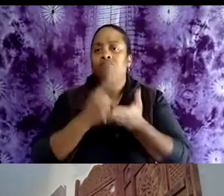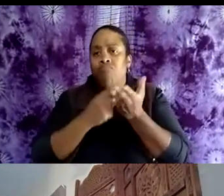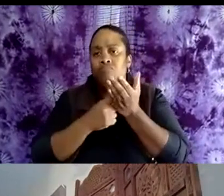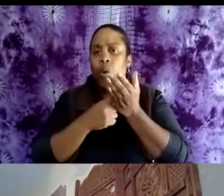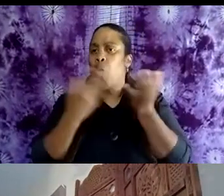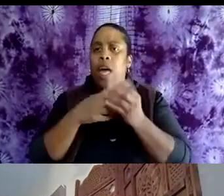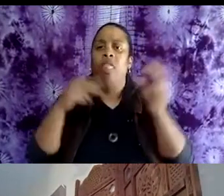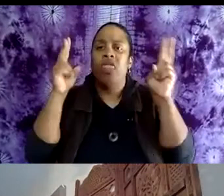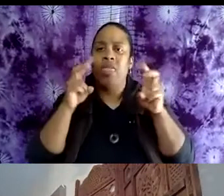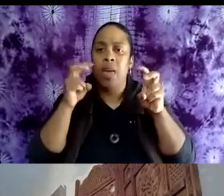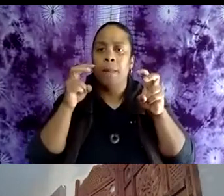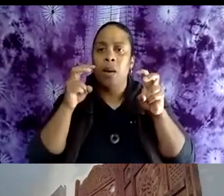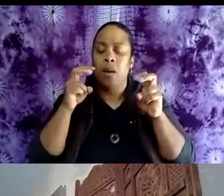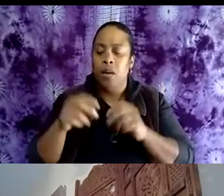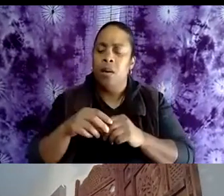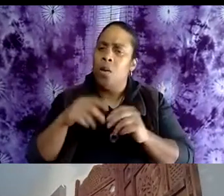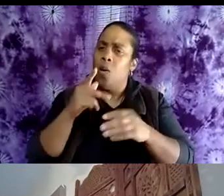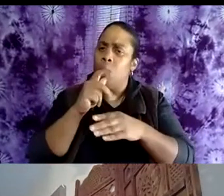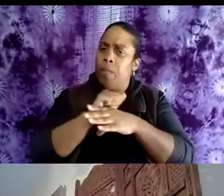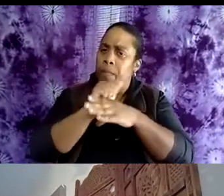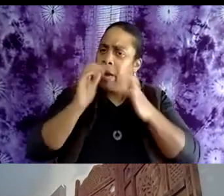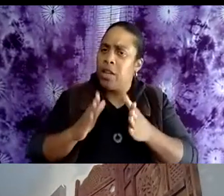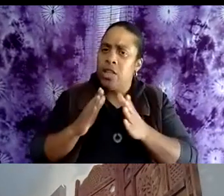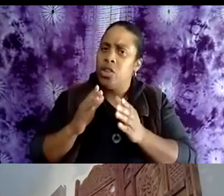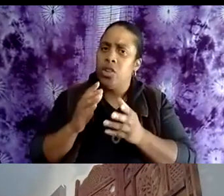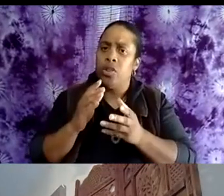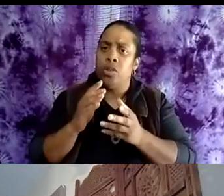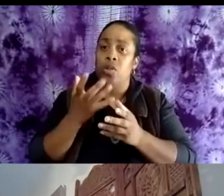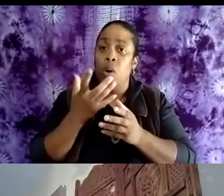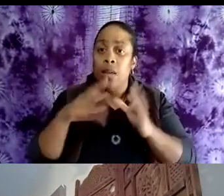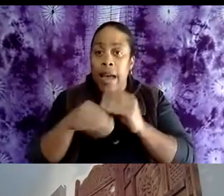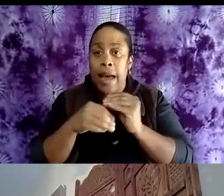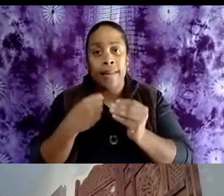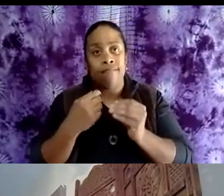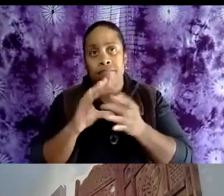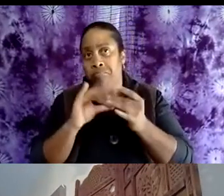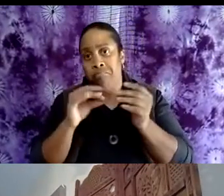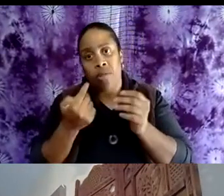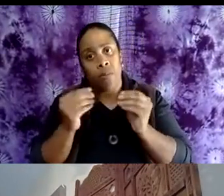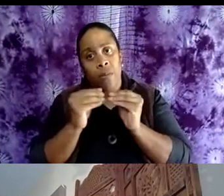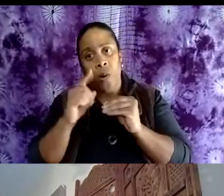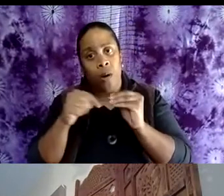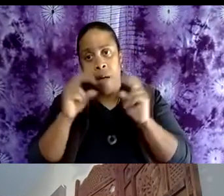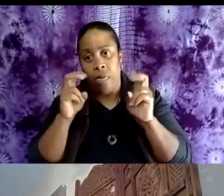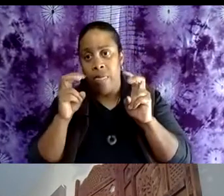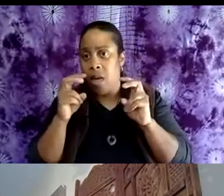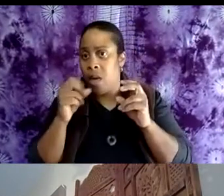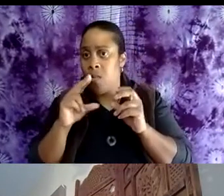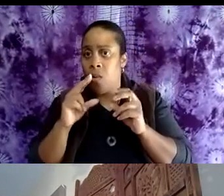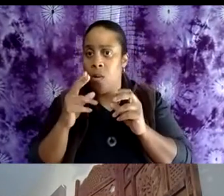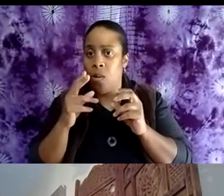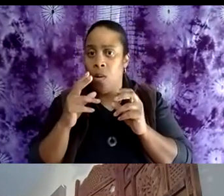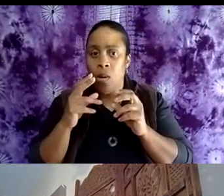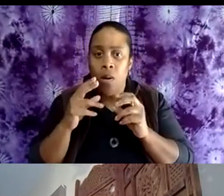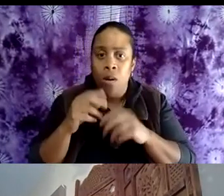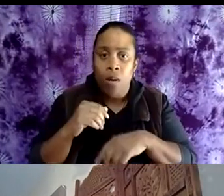opening. Is there, practitioners, is there anything else that you want to say about the theme? I didn't set that up really carefully about how we were going to introduce ourselves today. I'd like to